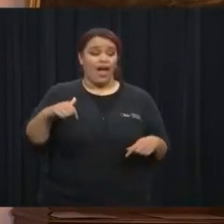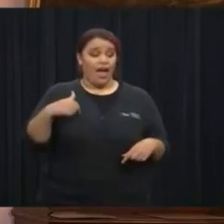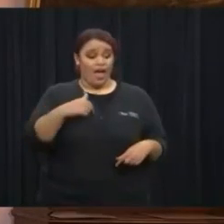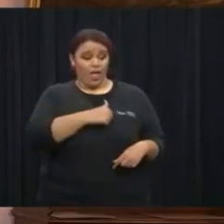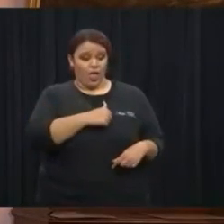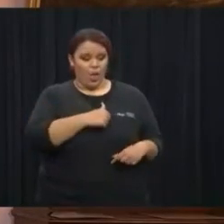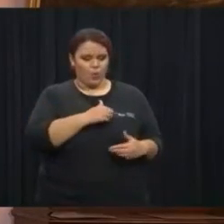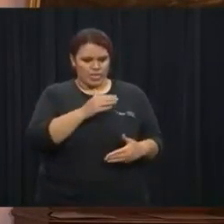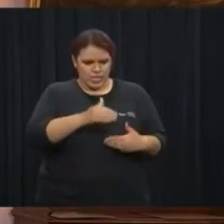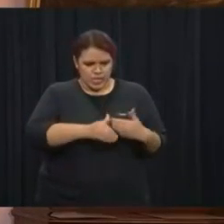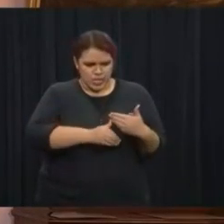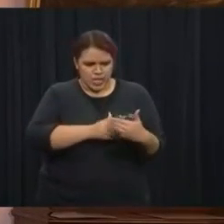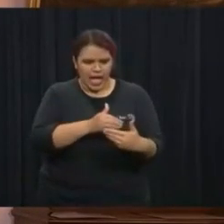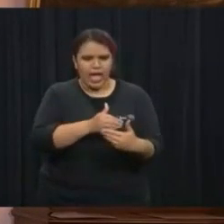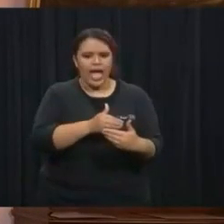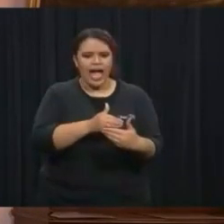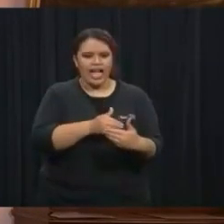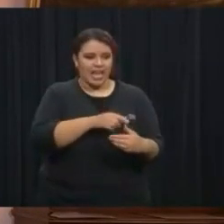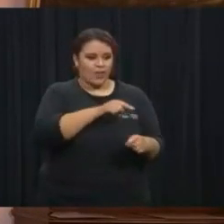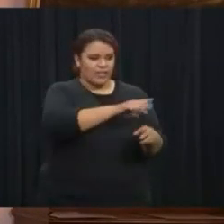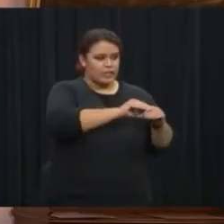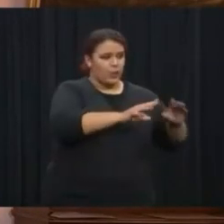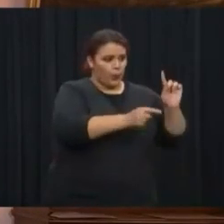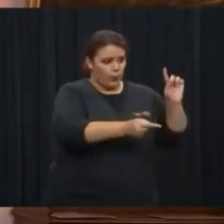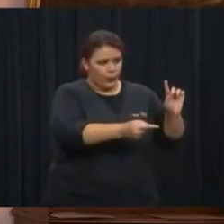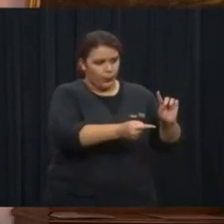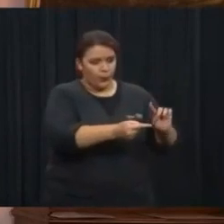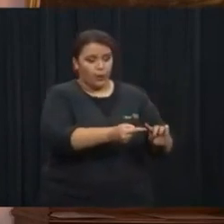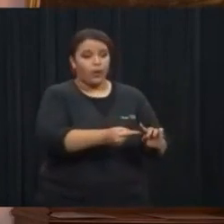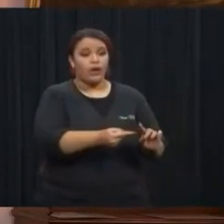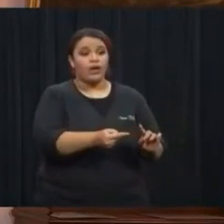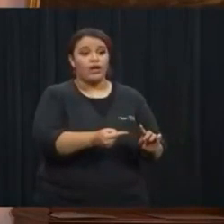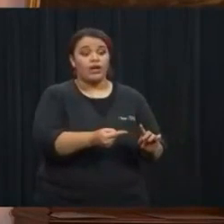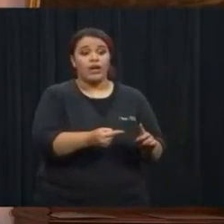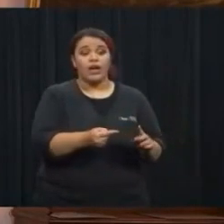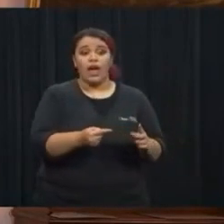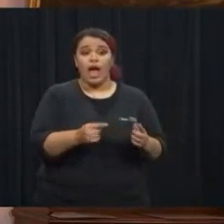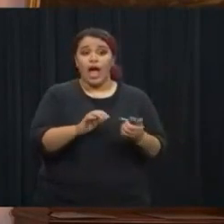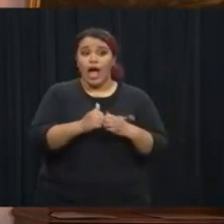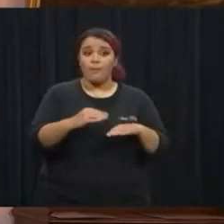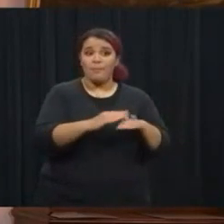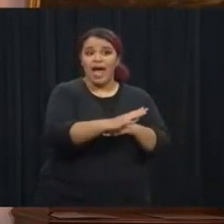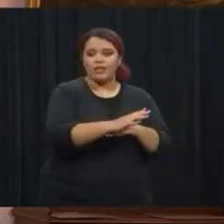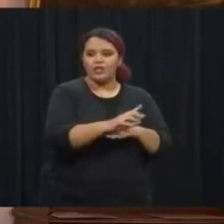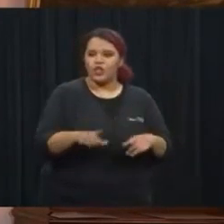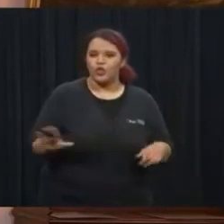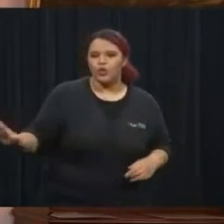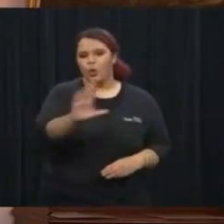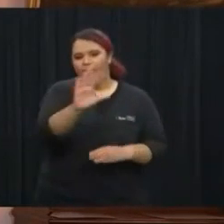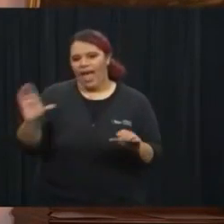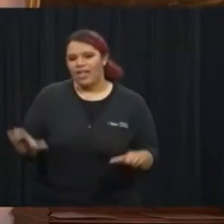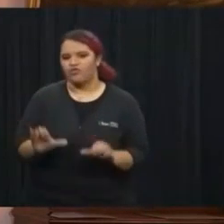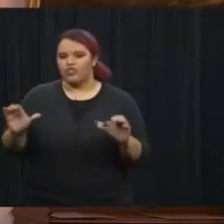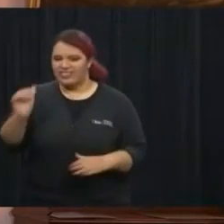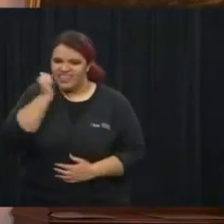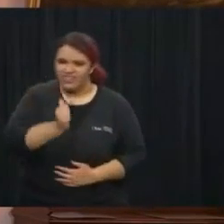we were doing to contain this, and we track everyone down and try to lock that down and let everyone know who might have come in contact to